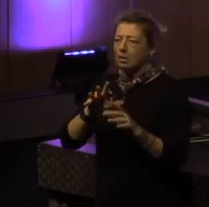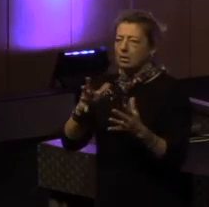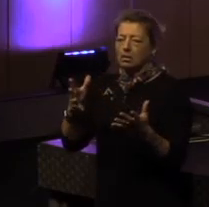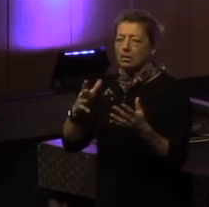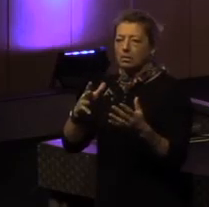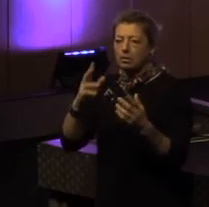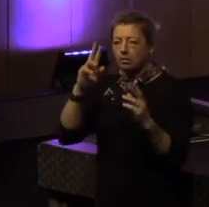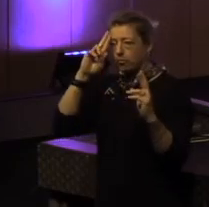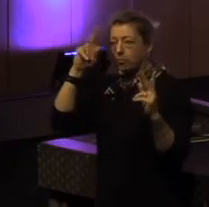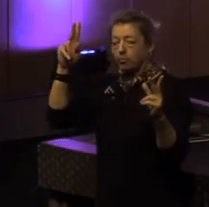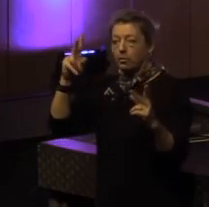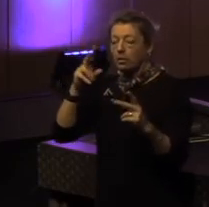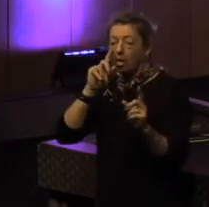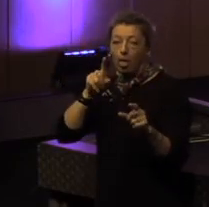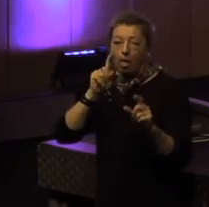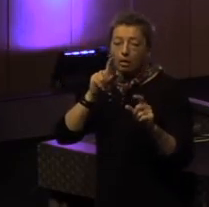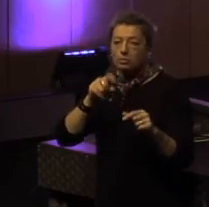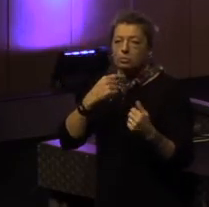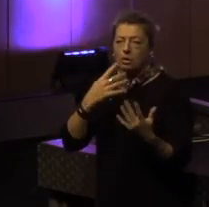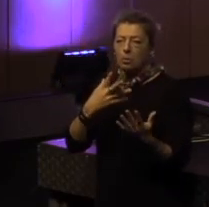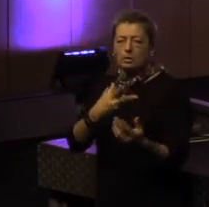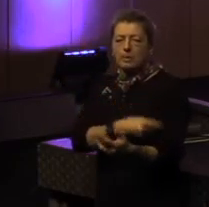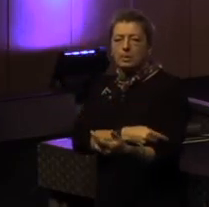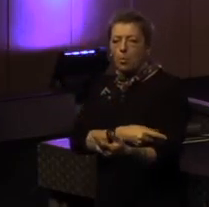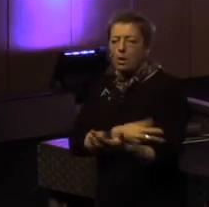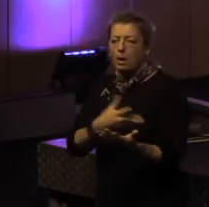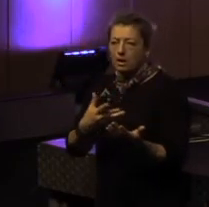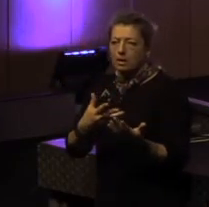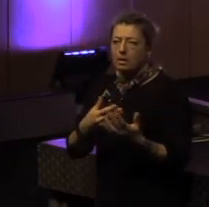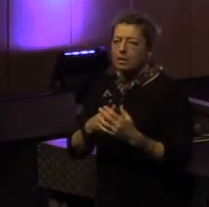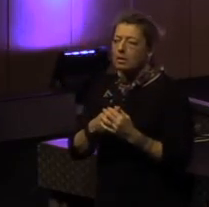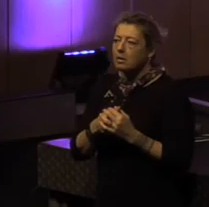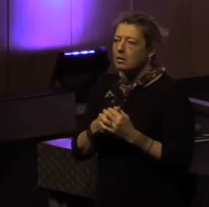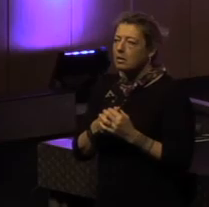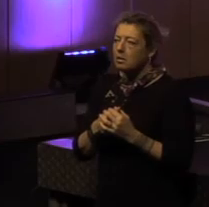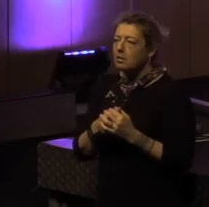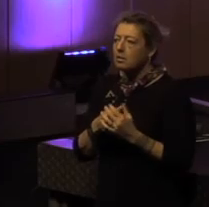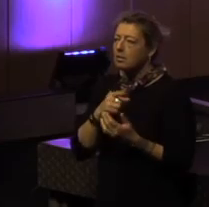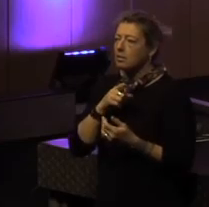hashtag and the Twitter handle Ferguson in Paris. Before I'd even met them,